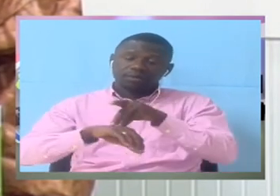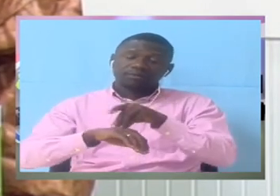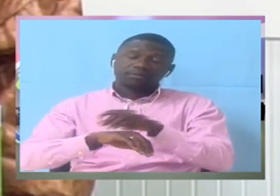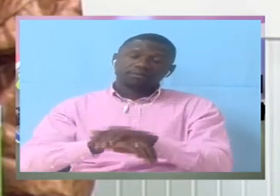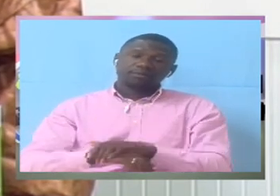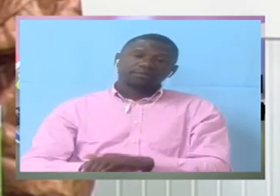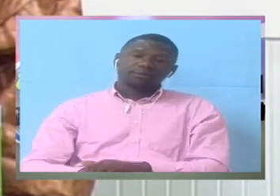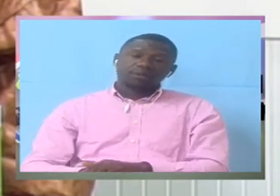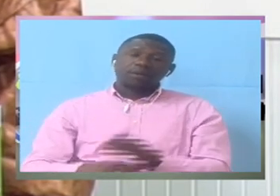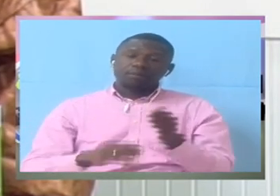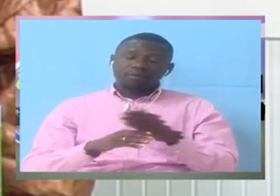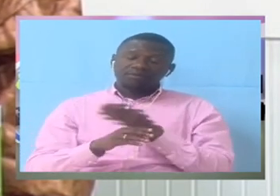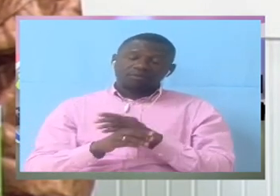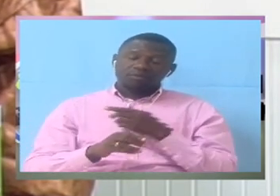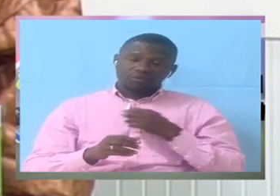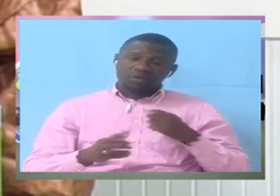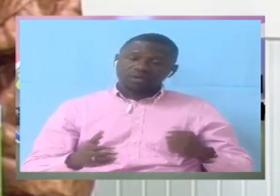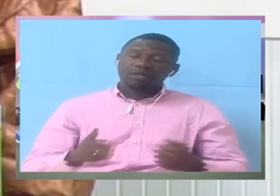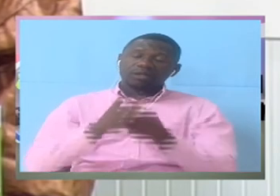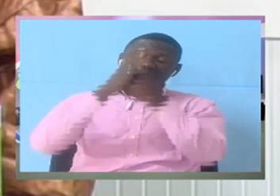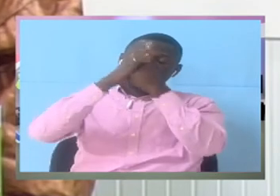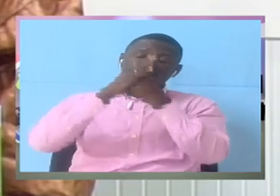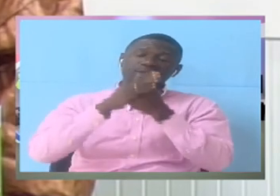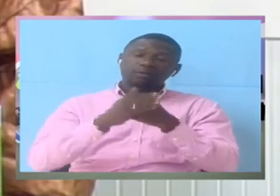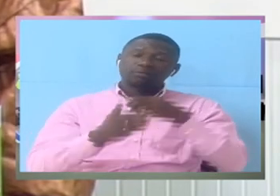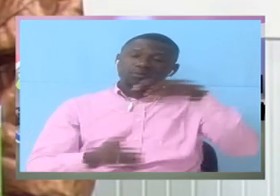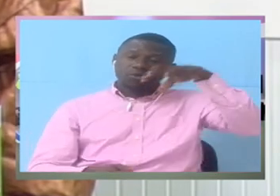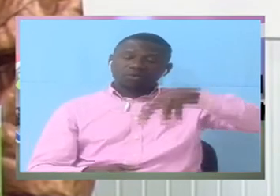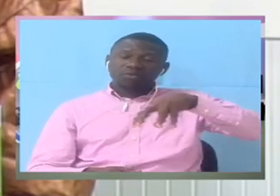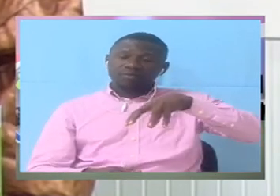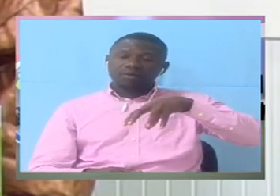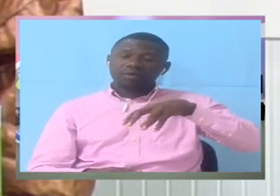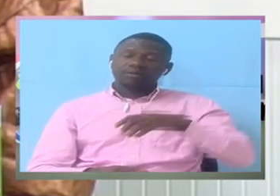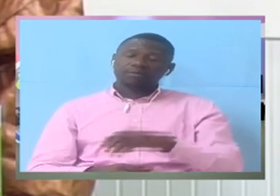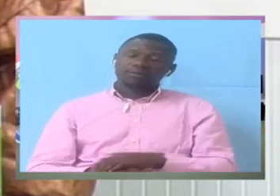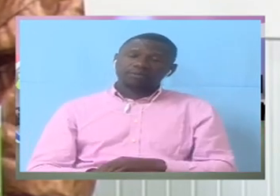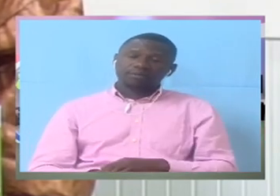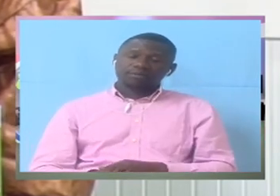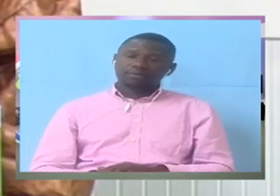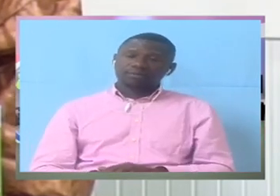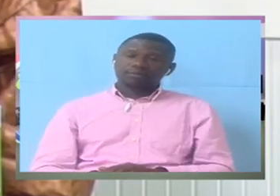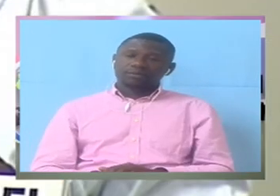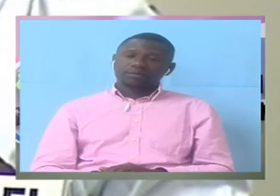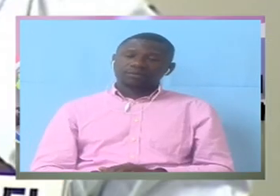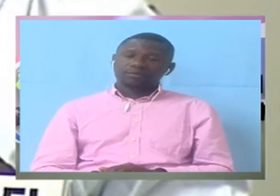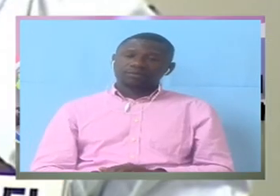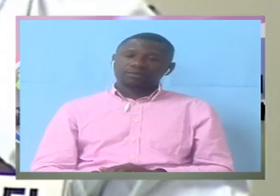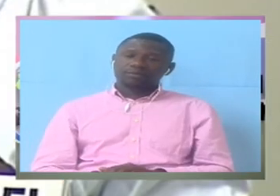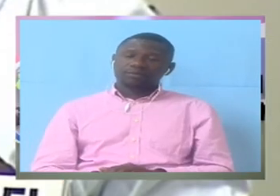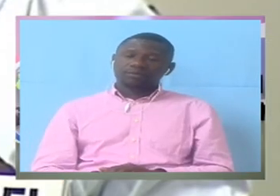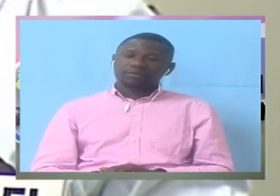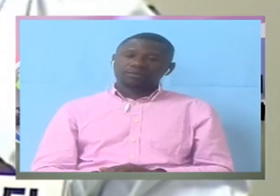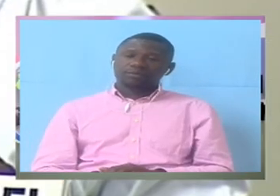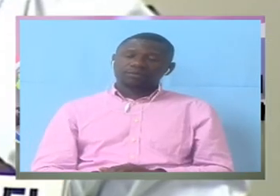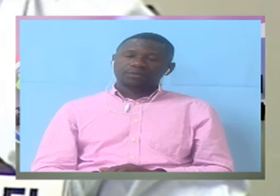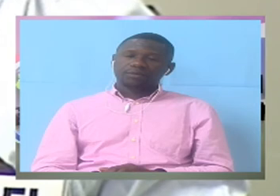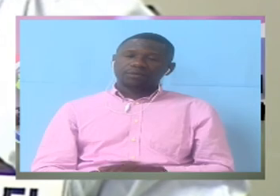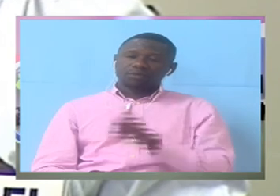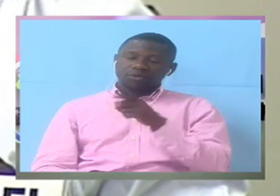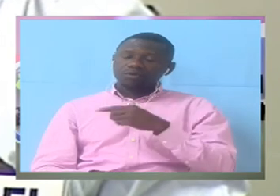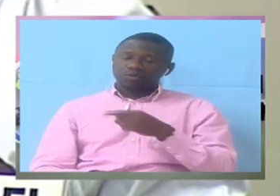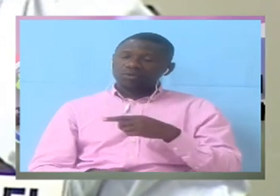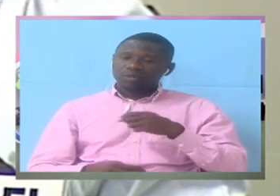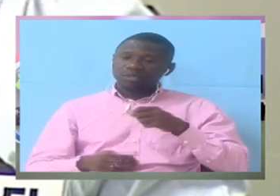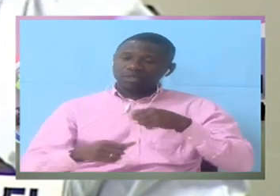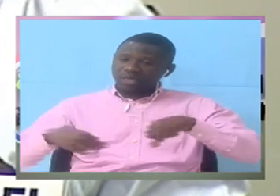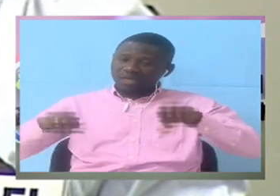na attack. Before we attacked Monrovia. But that 92. Was a base shared with Fode Sanko,